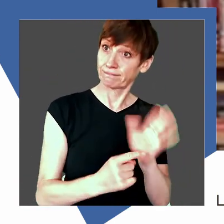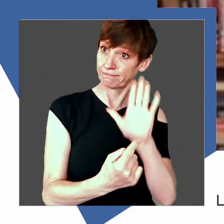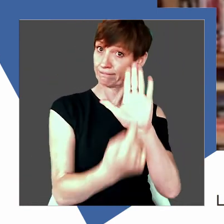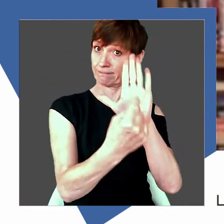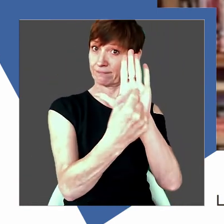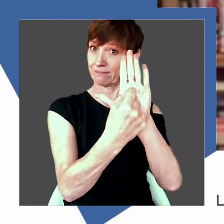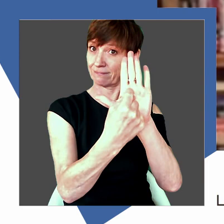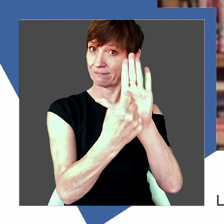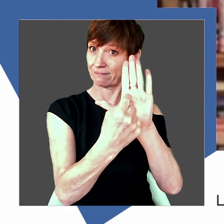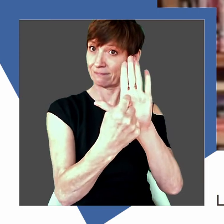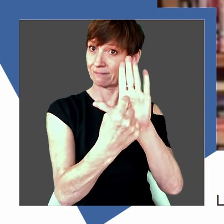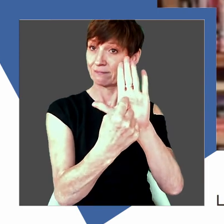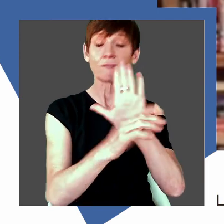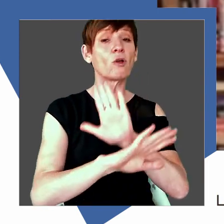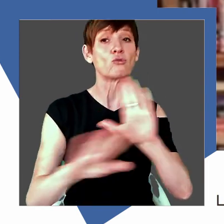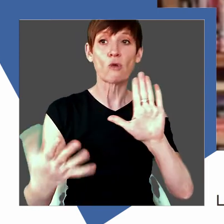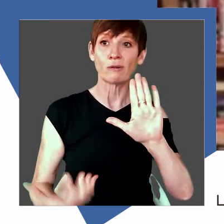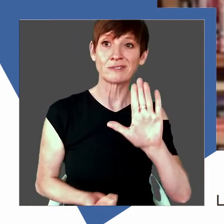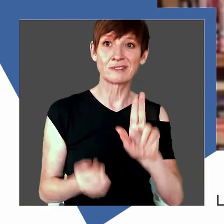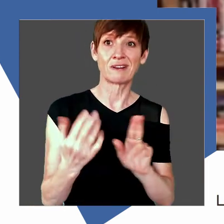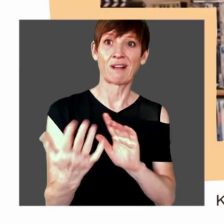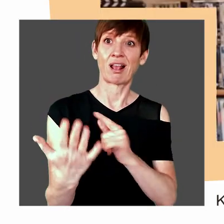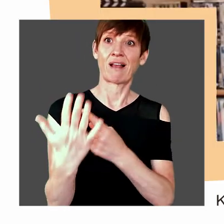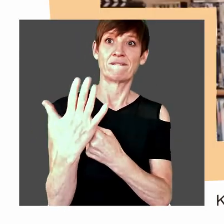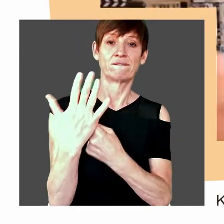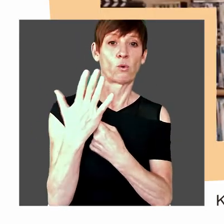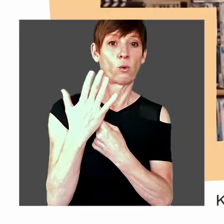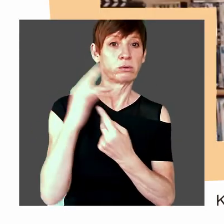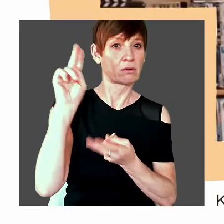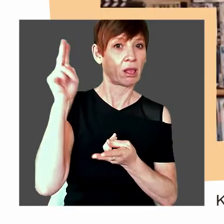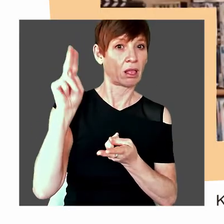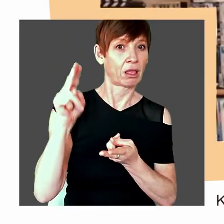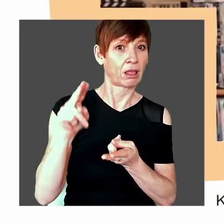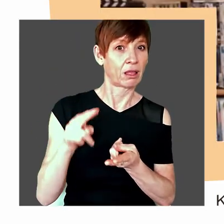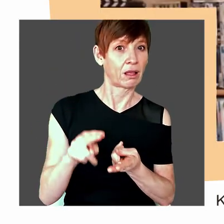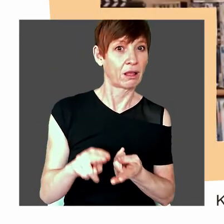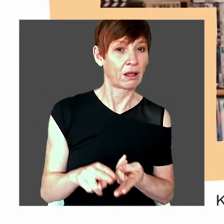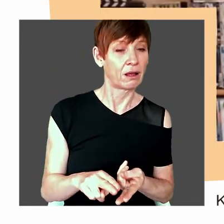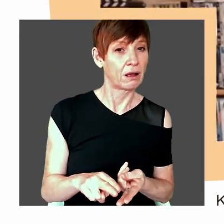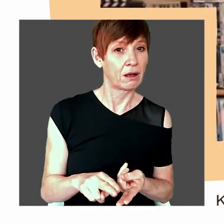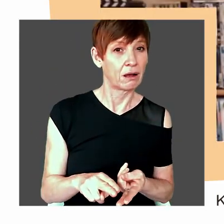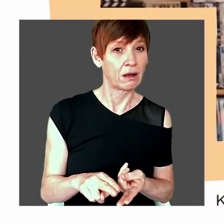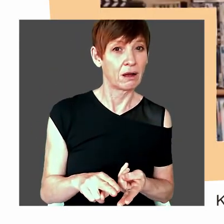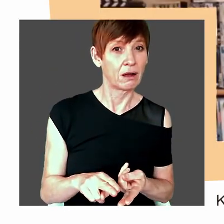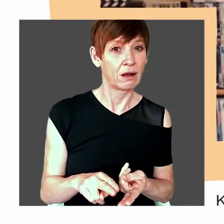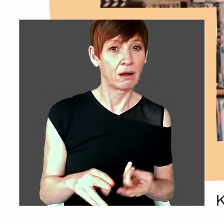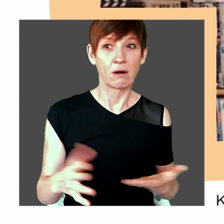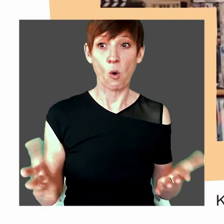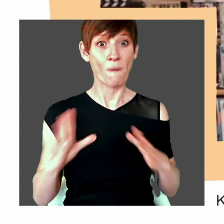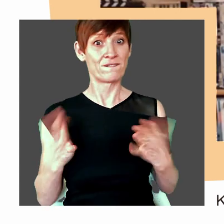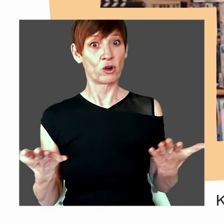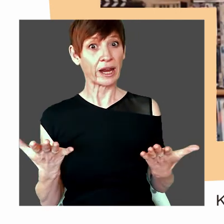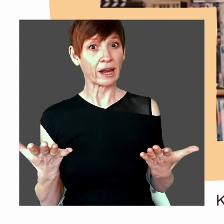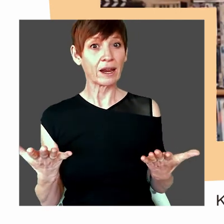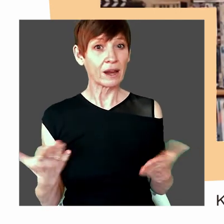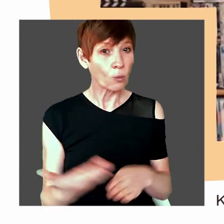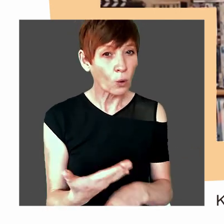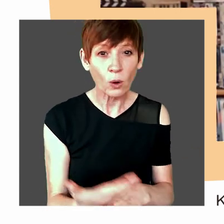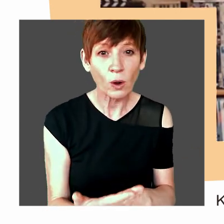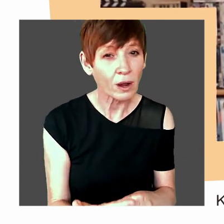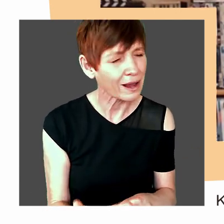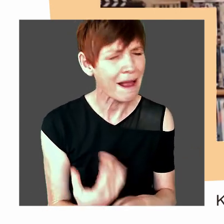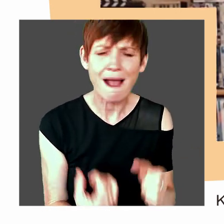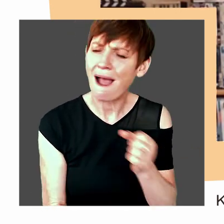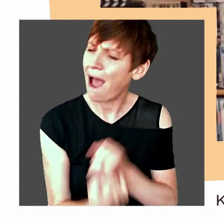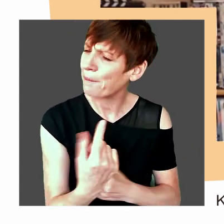be, beaten down into, giving up our fee, which is something that happens time and time again, particularly for